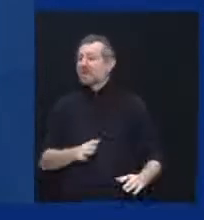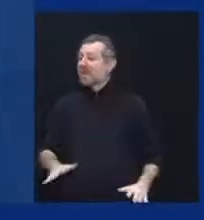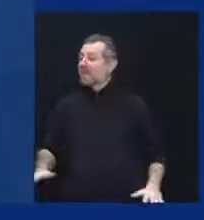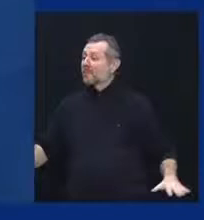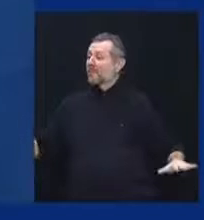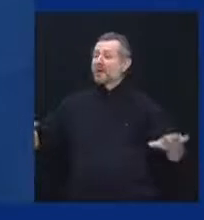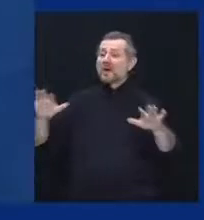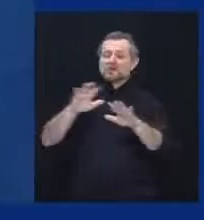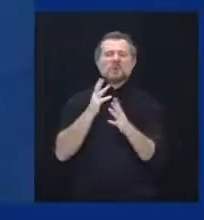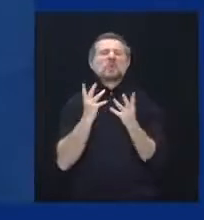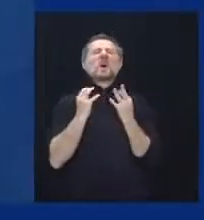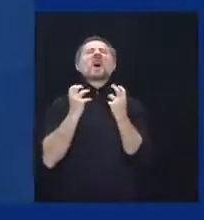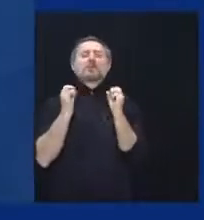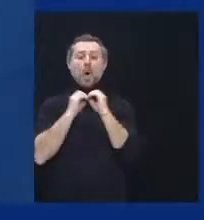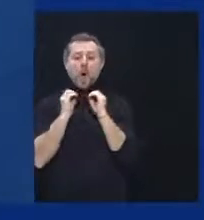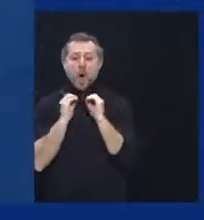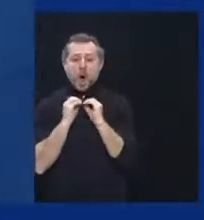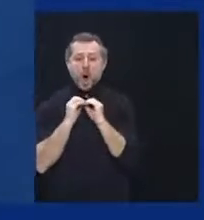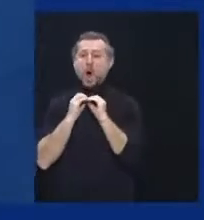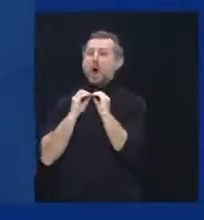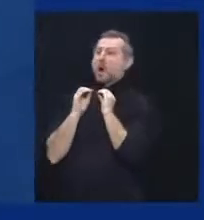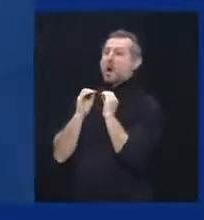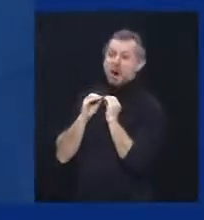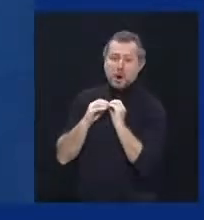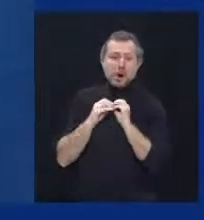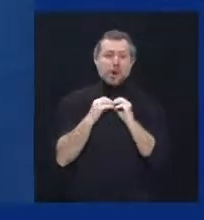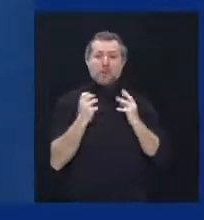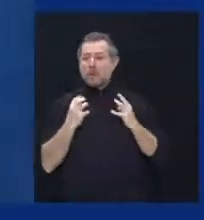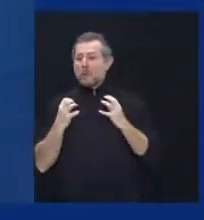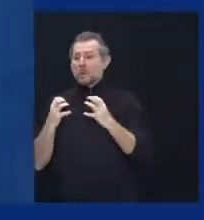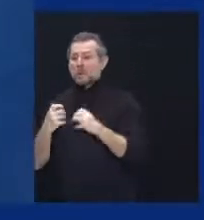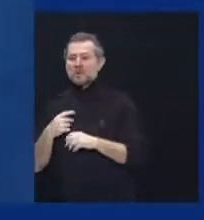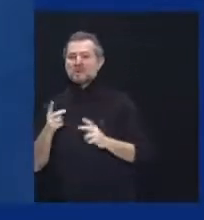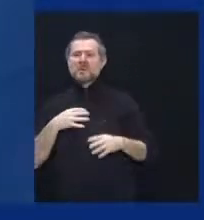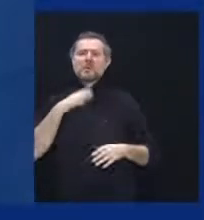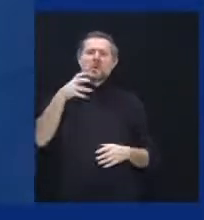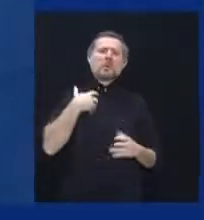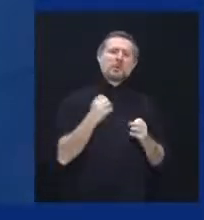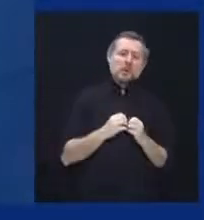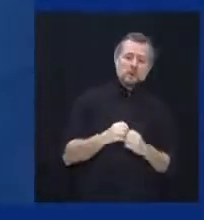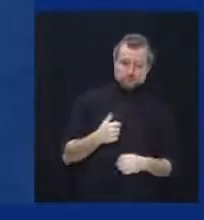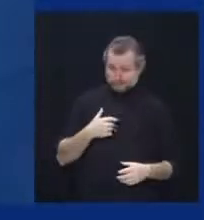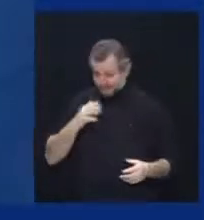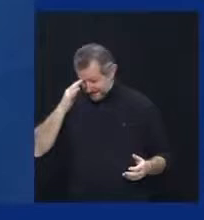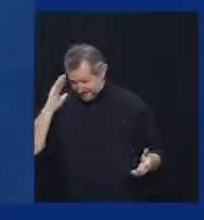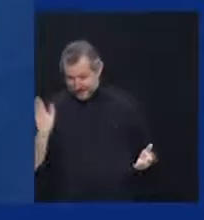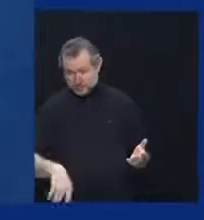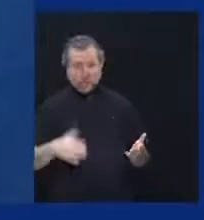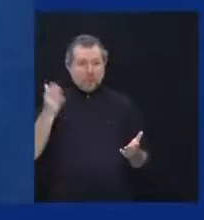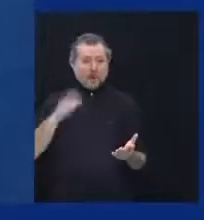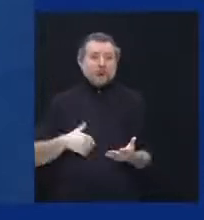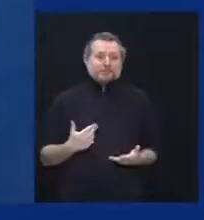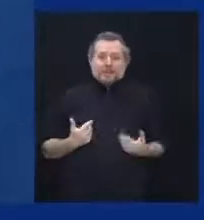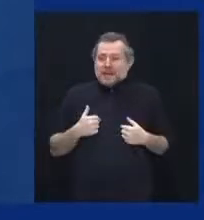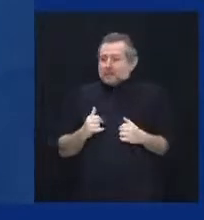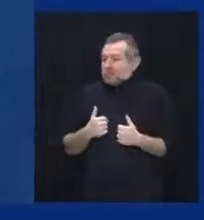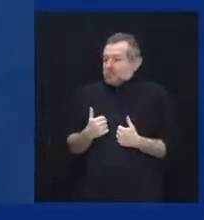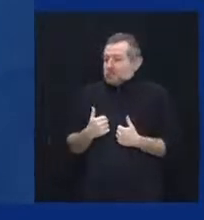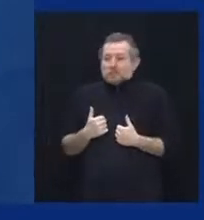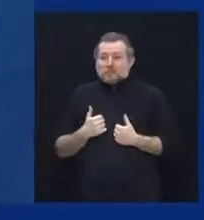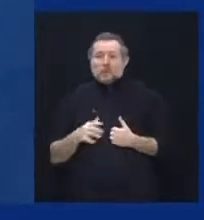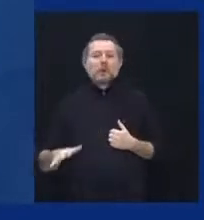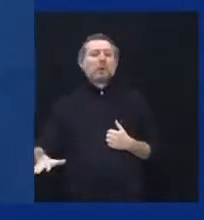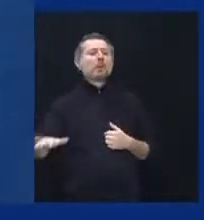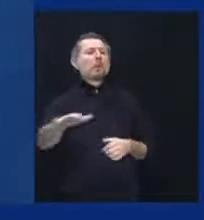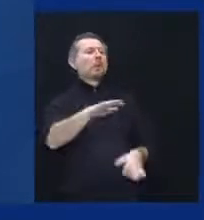said when this started, everybody's going to say the same thing, including me. Everybody wants more. When I